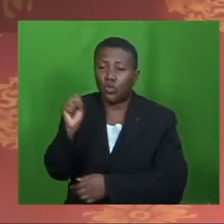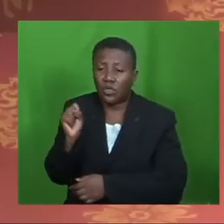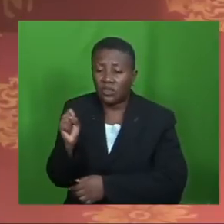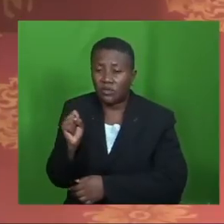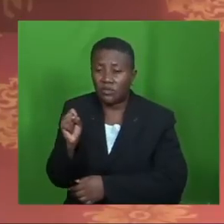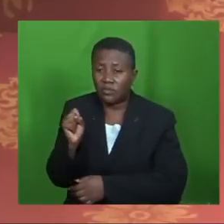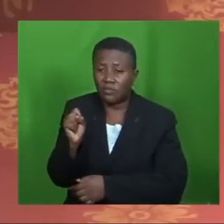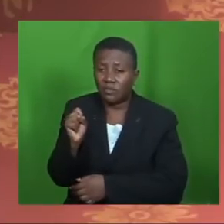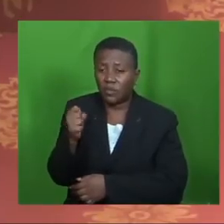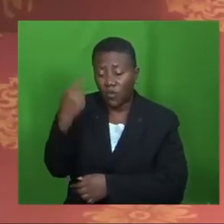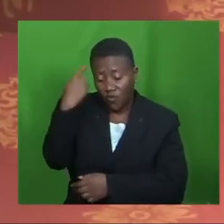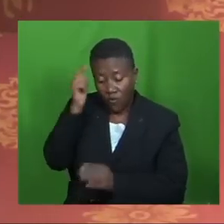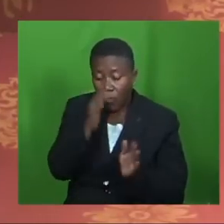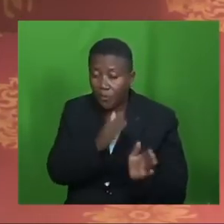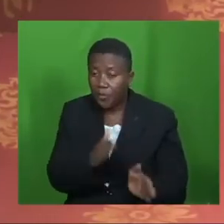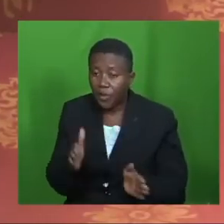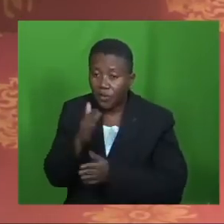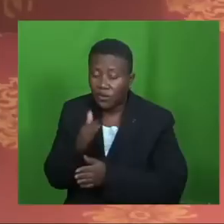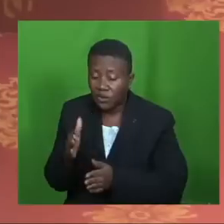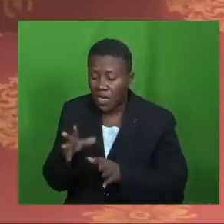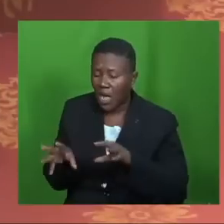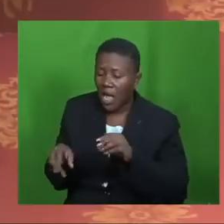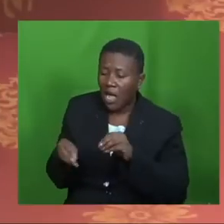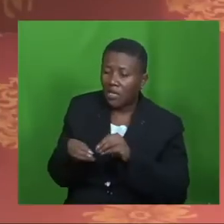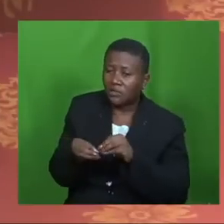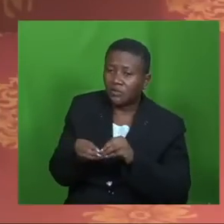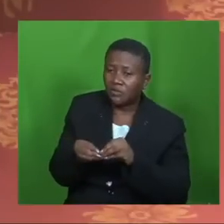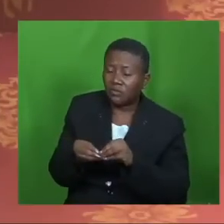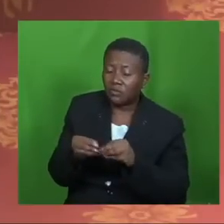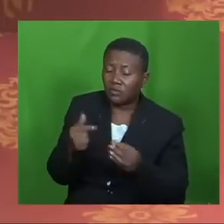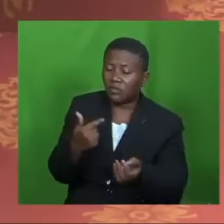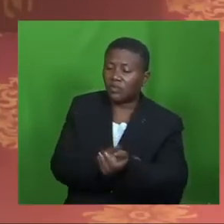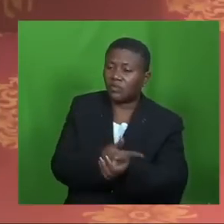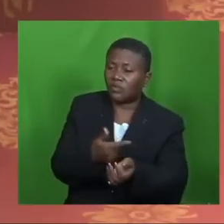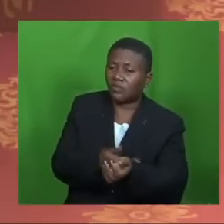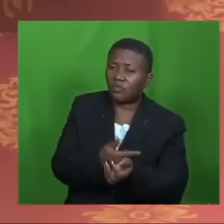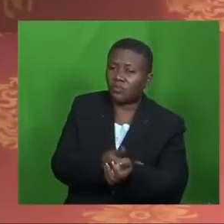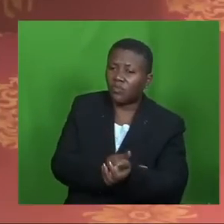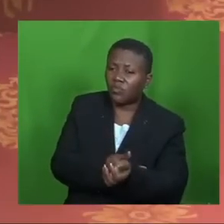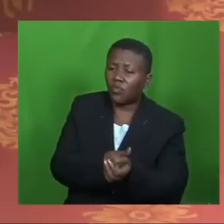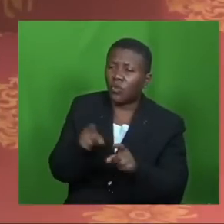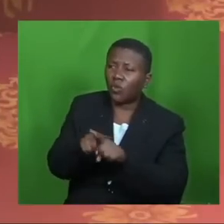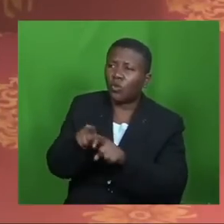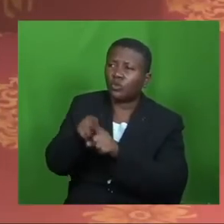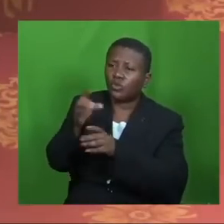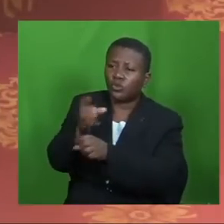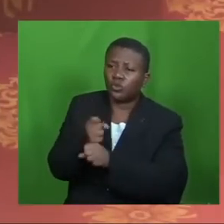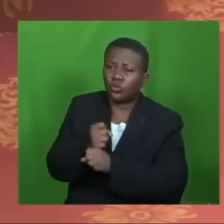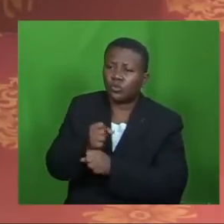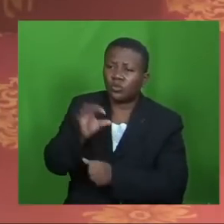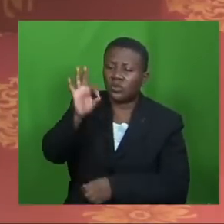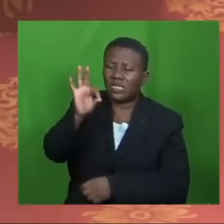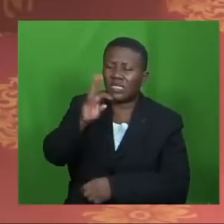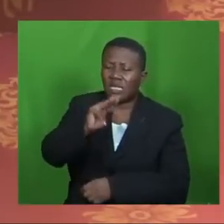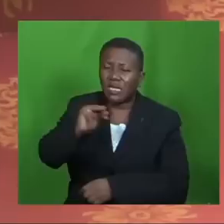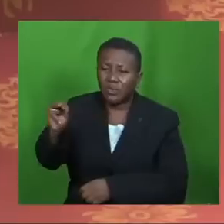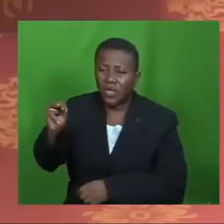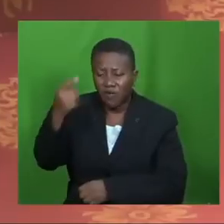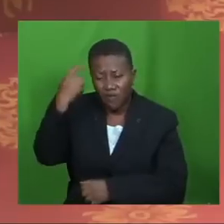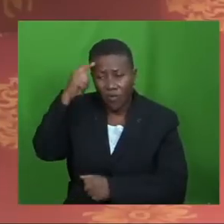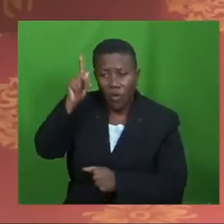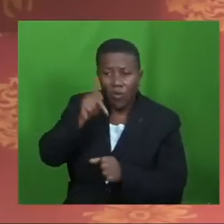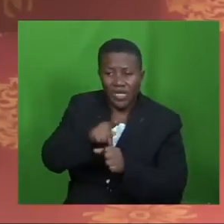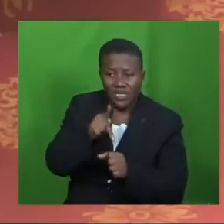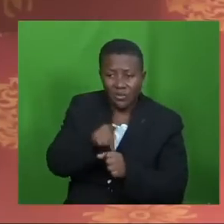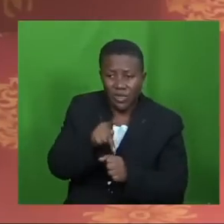for preparation. In addition to this, Ghana is entitled to an amount of $9 million as a participation fee, making